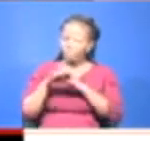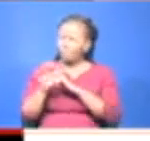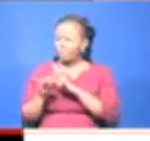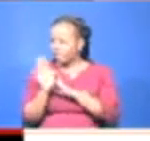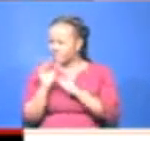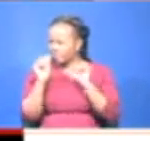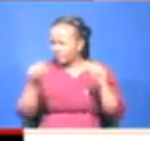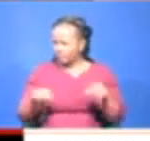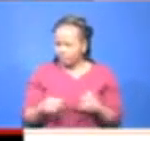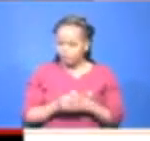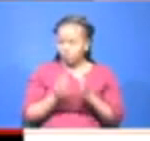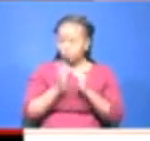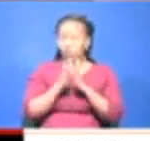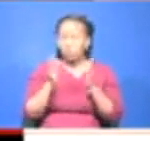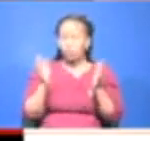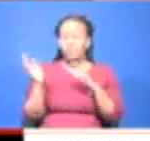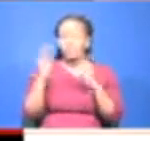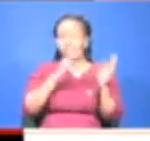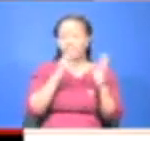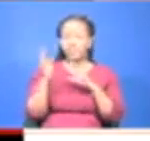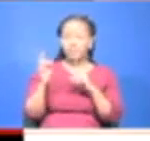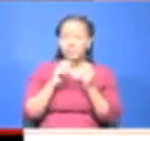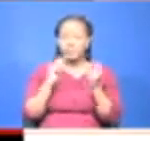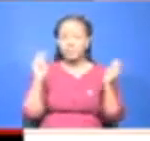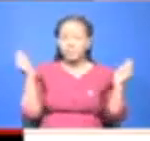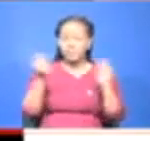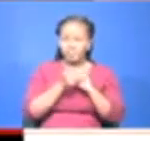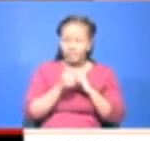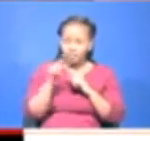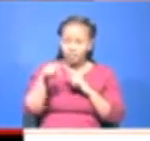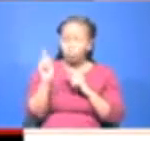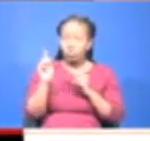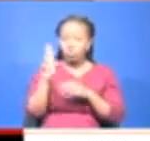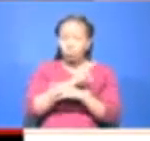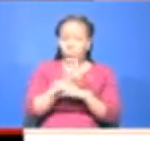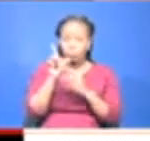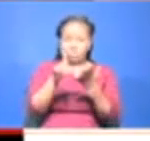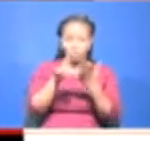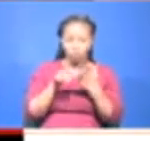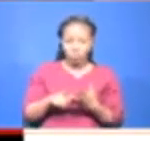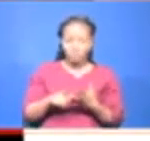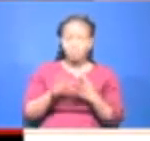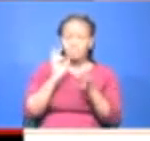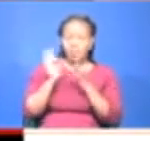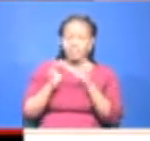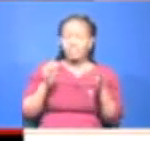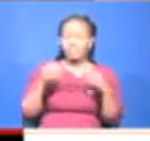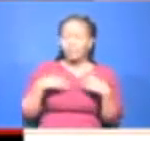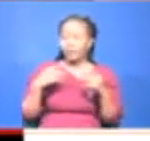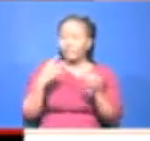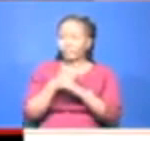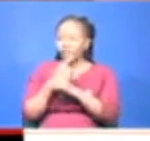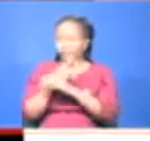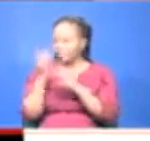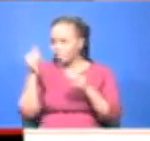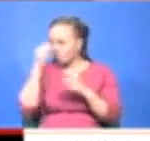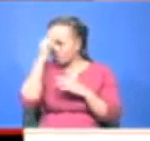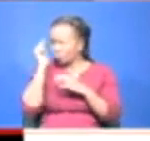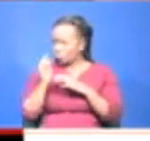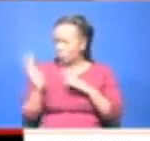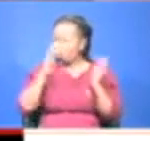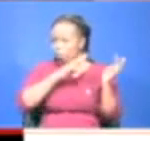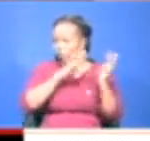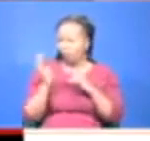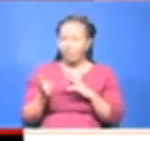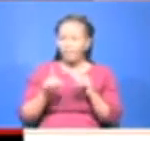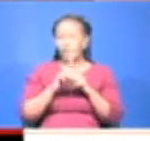climate change, you take a loan, and if there's no forgiving mechanisms, and one season is flat, either because of the weather or other issues,